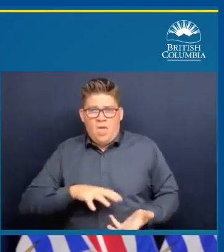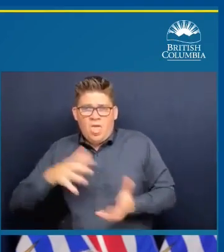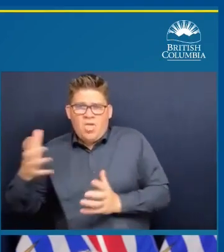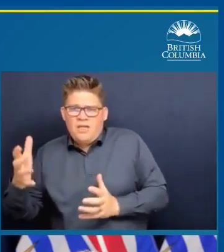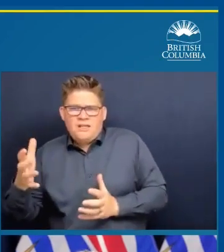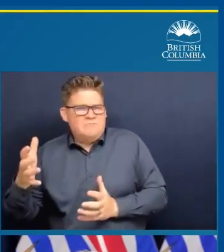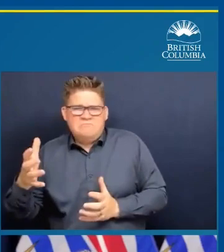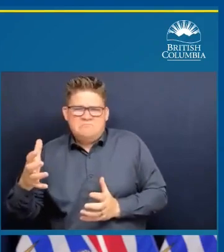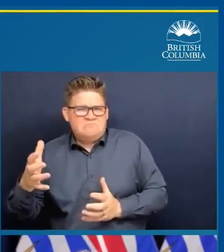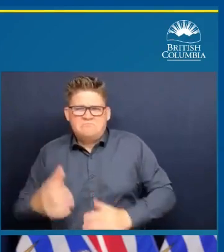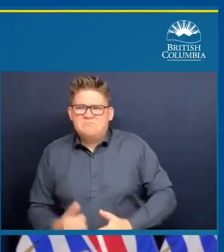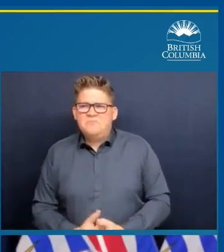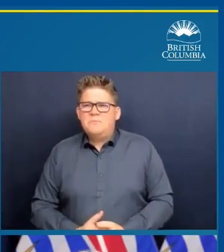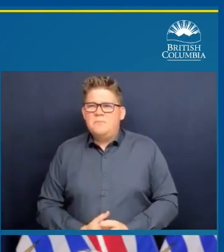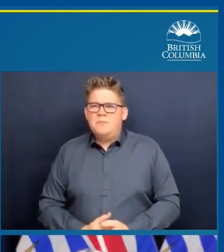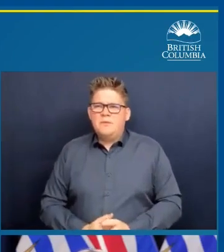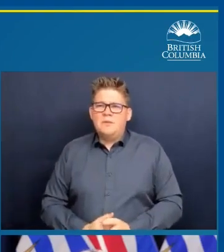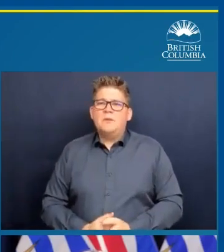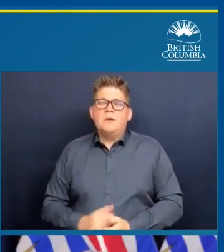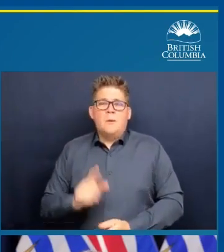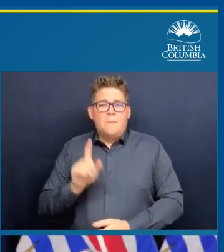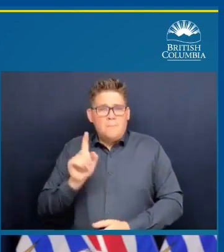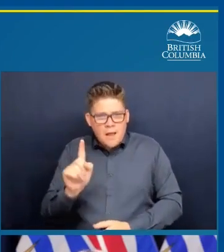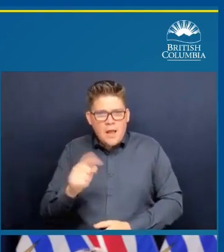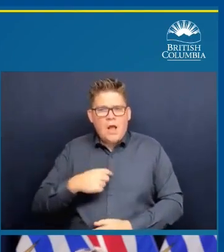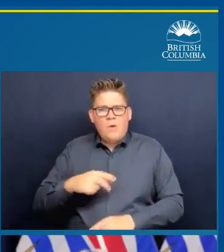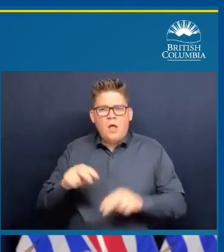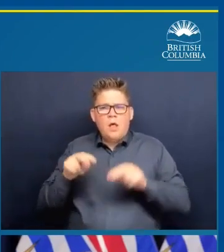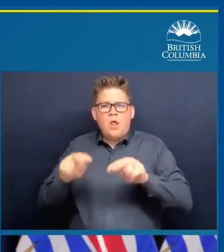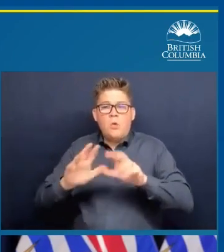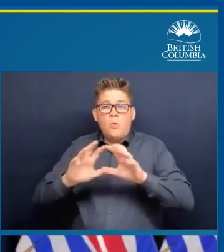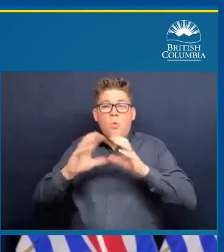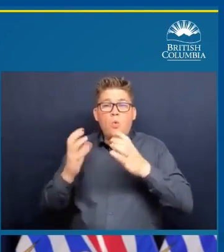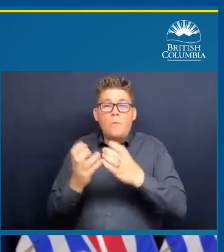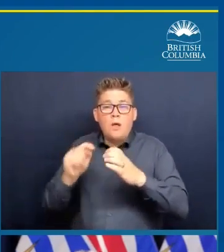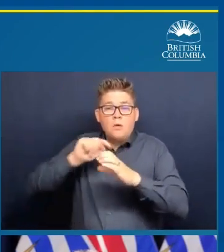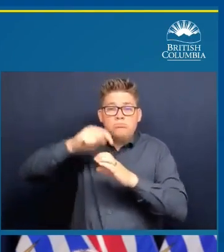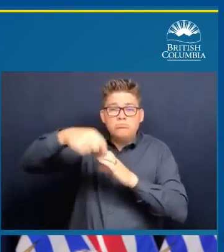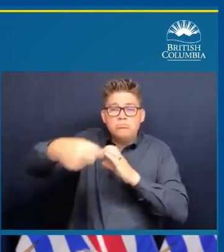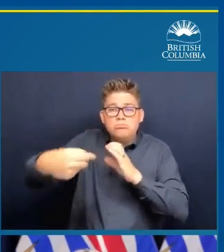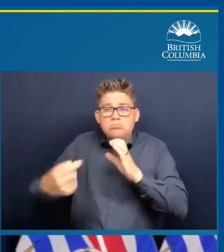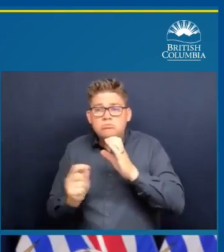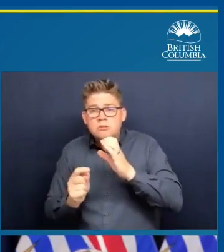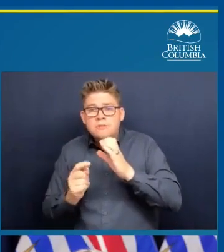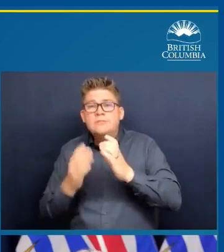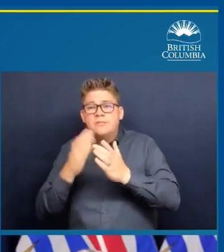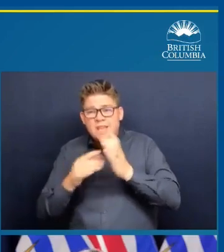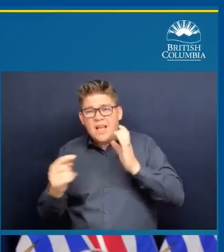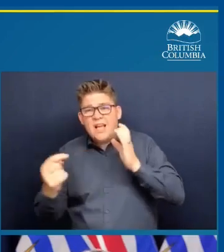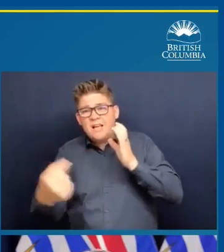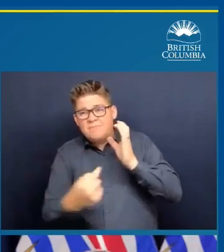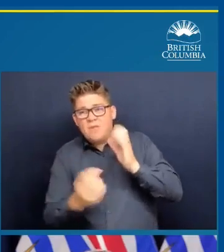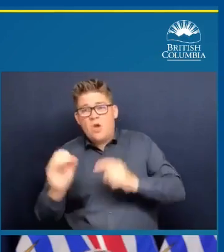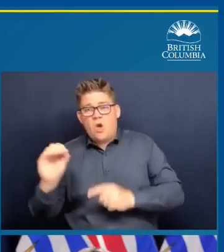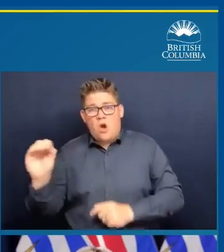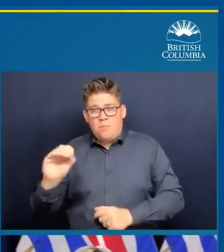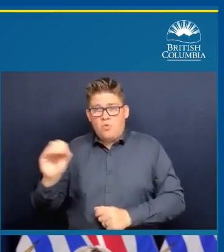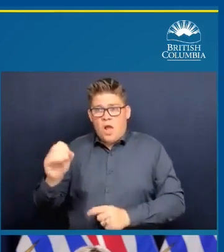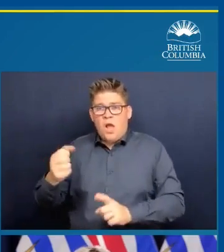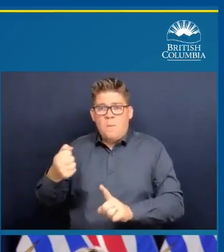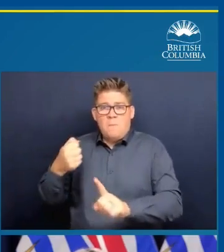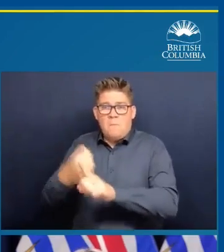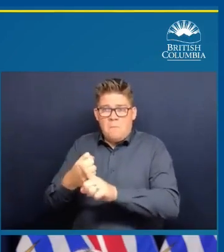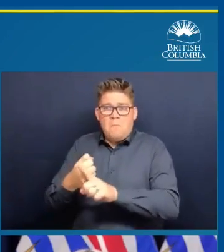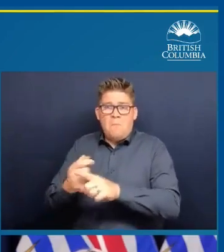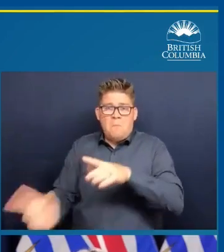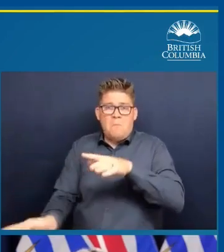know that globally that's where Omicron arose. But we would get some warning around if we